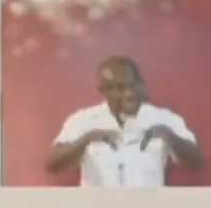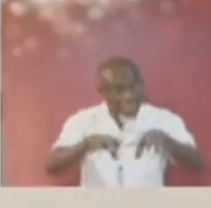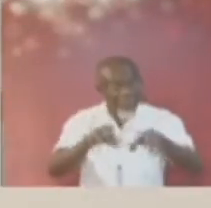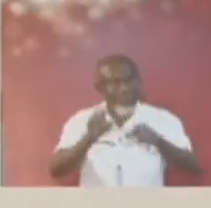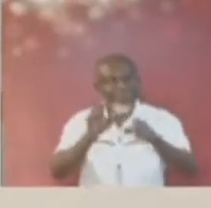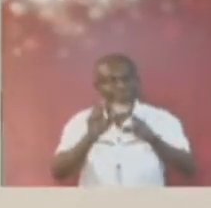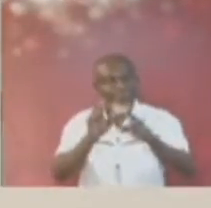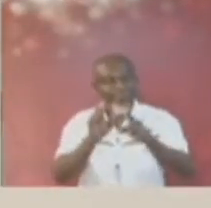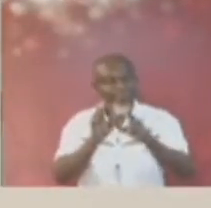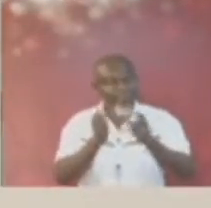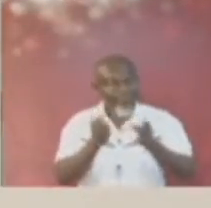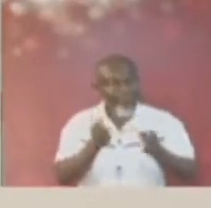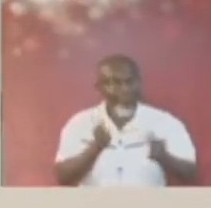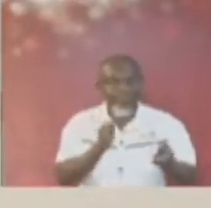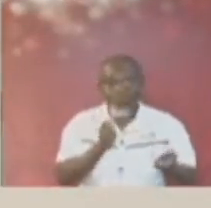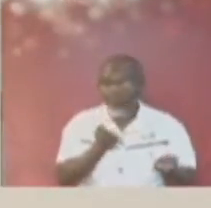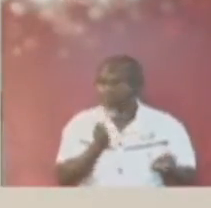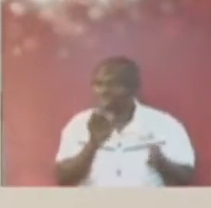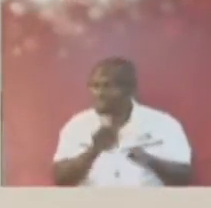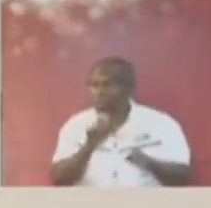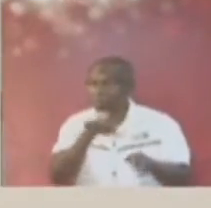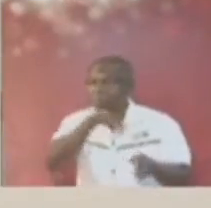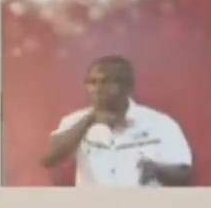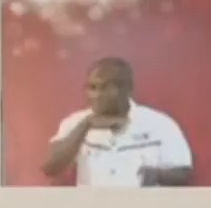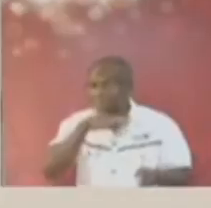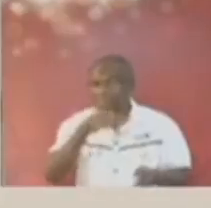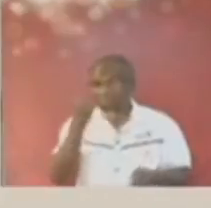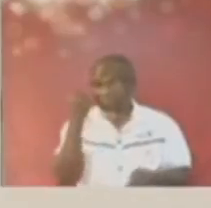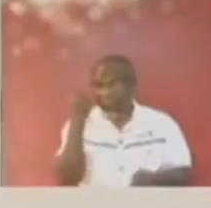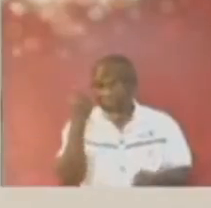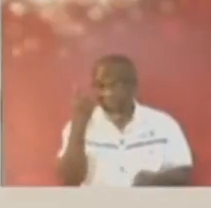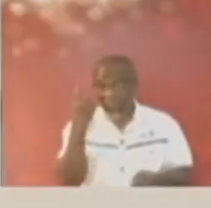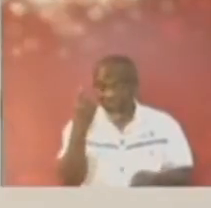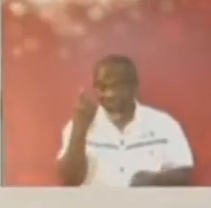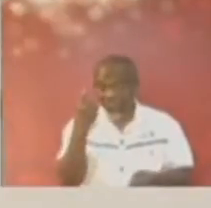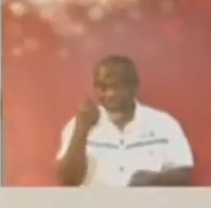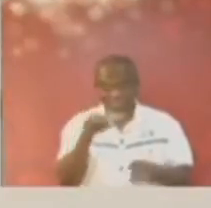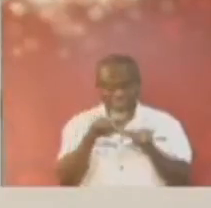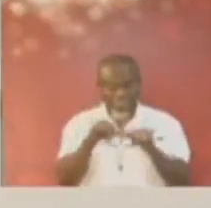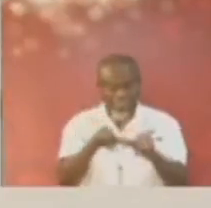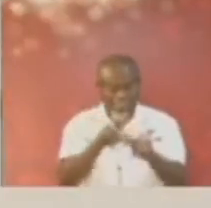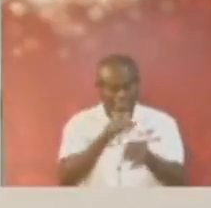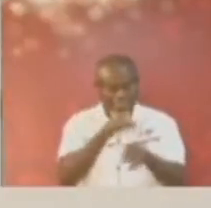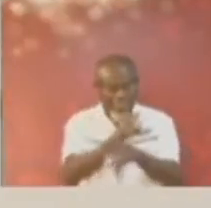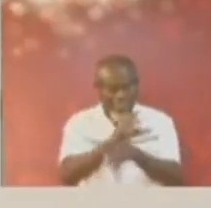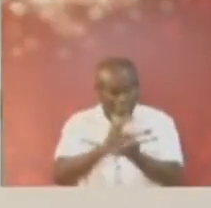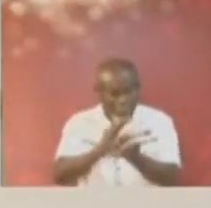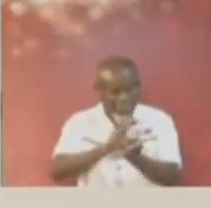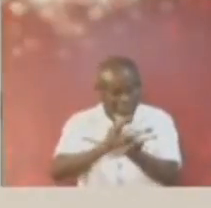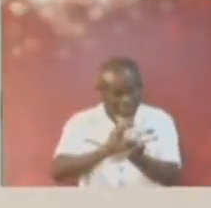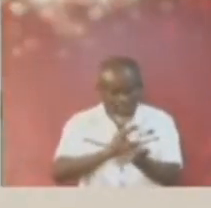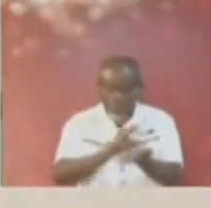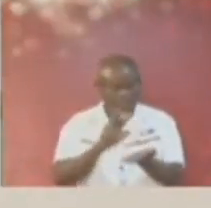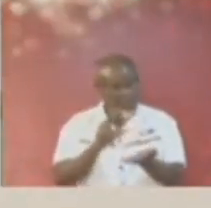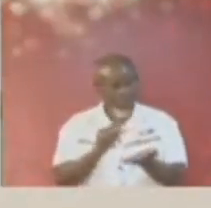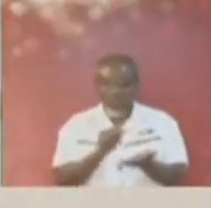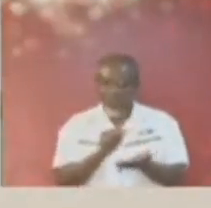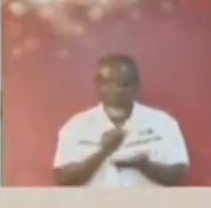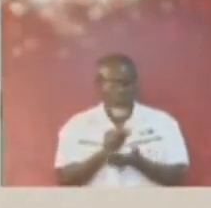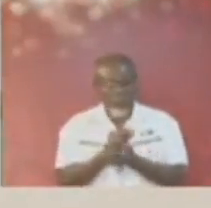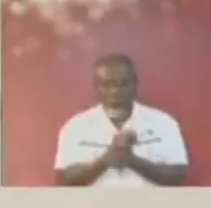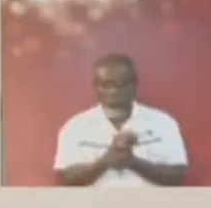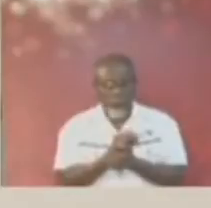things with what is essentially a dirty pair of gloves. So hand sanitization over glove wearing every day, any day, all